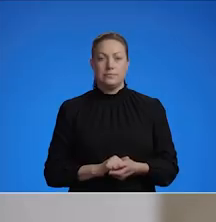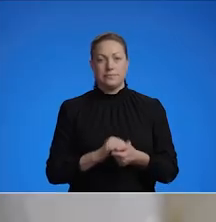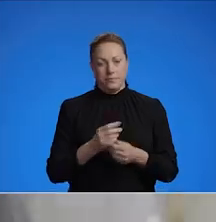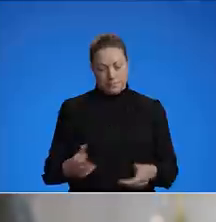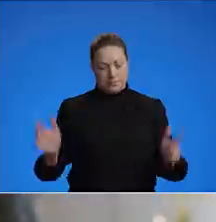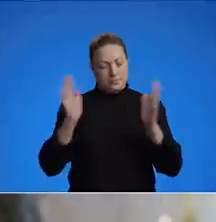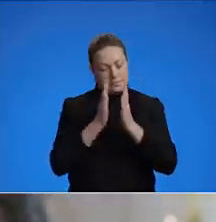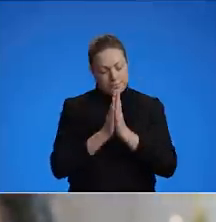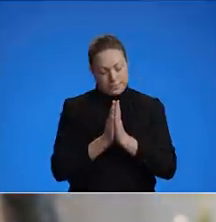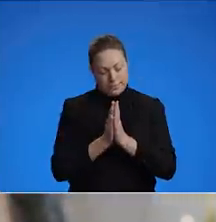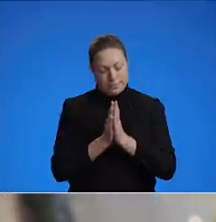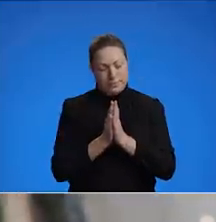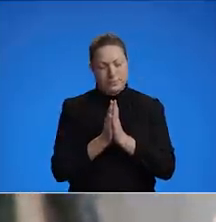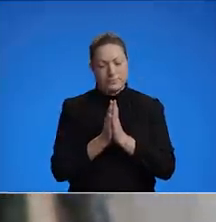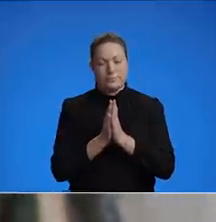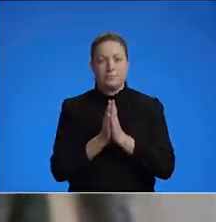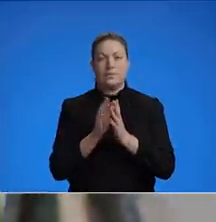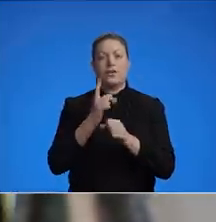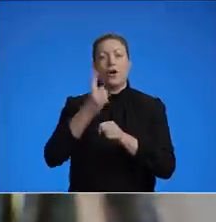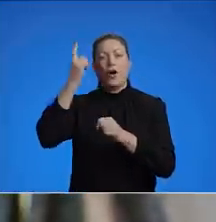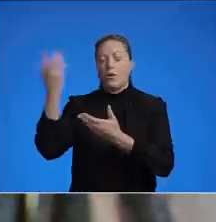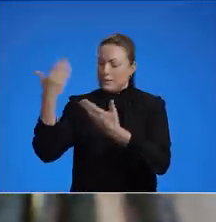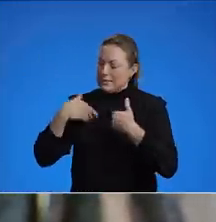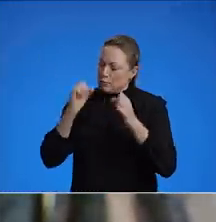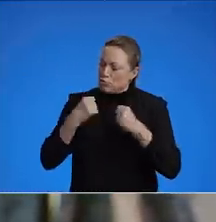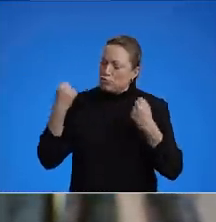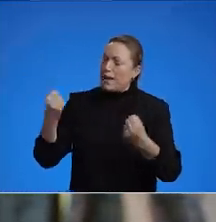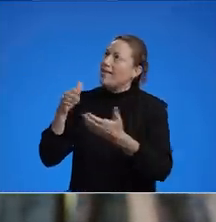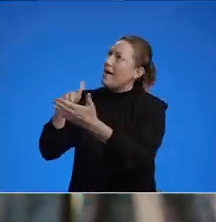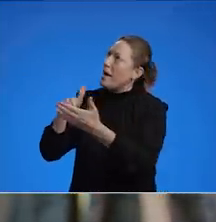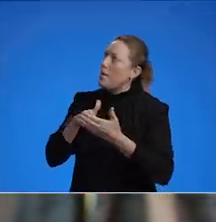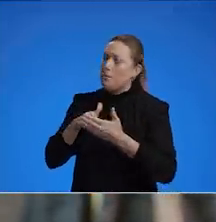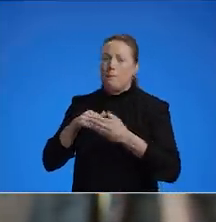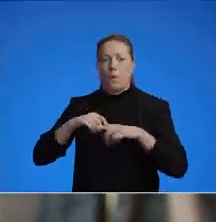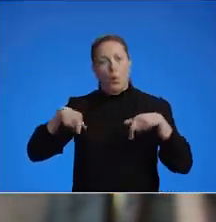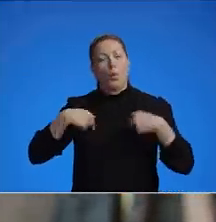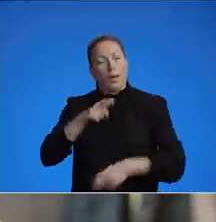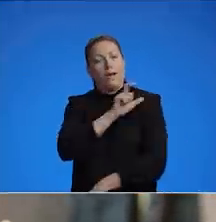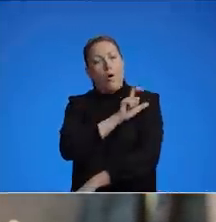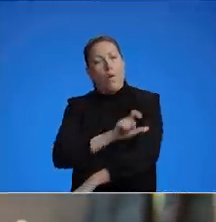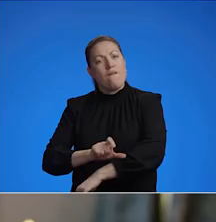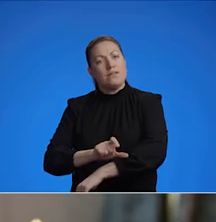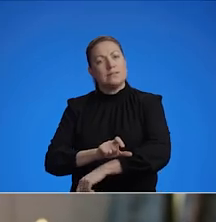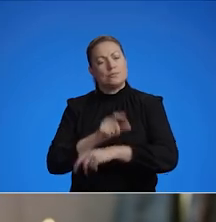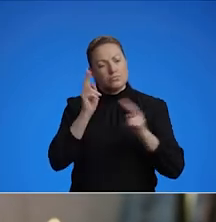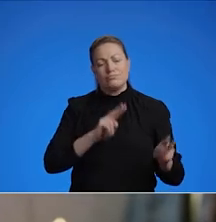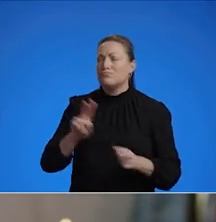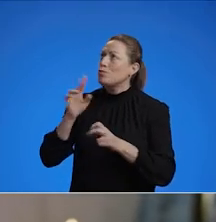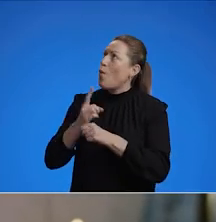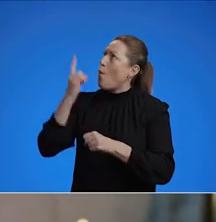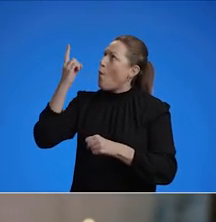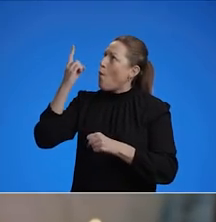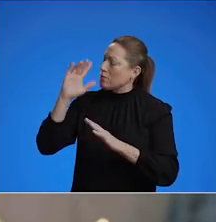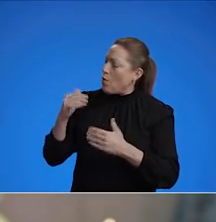Let us pray. God is our strength and our help. With confidence then, let us turn to him